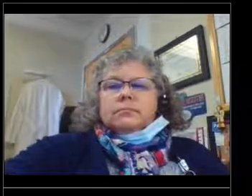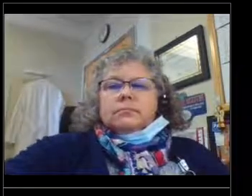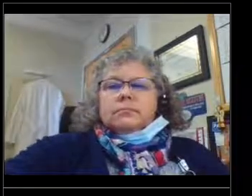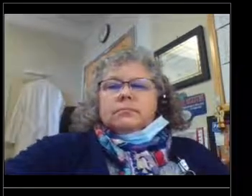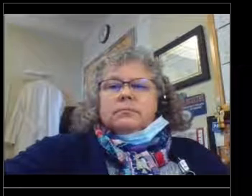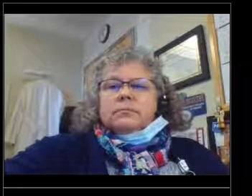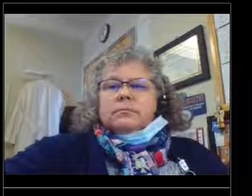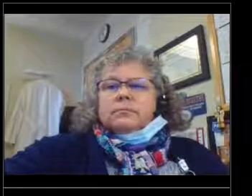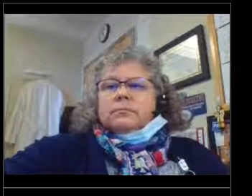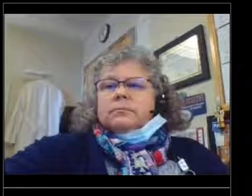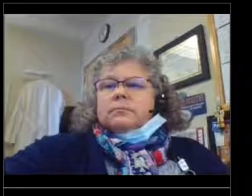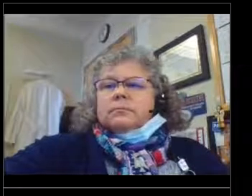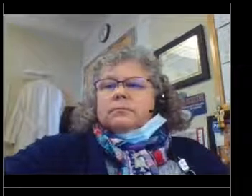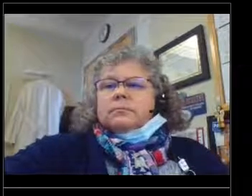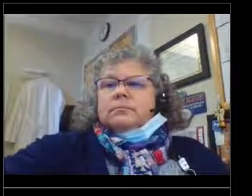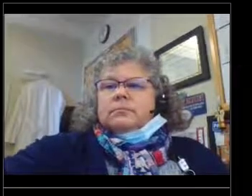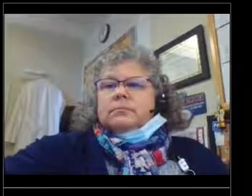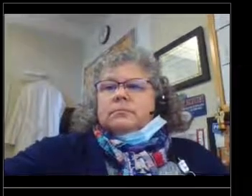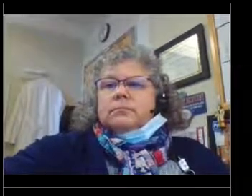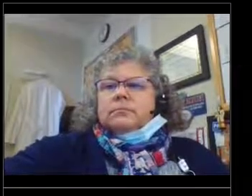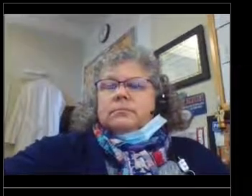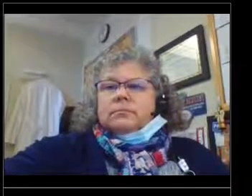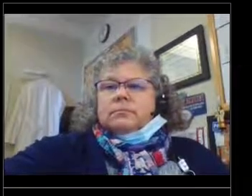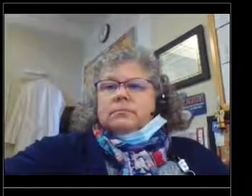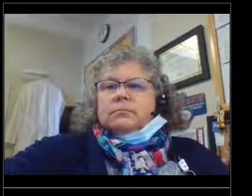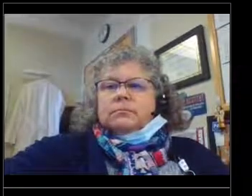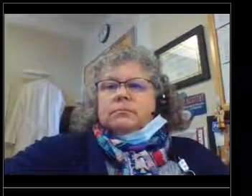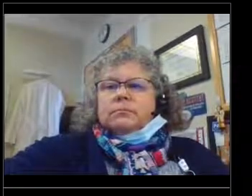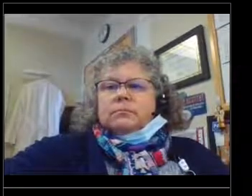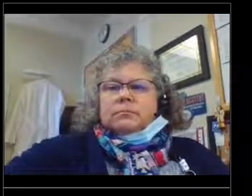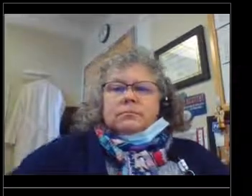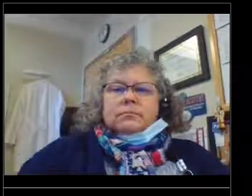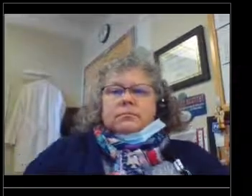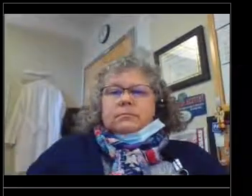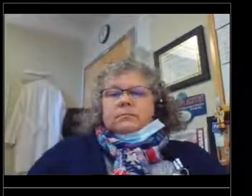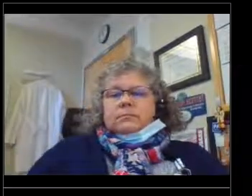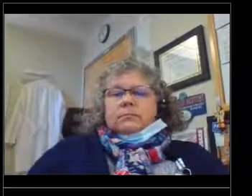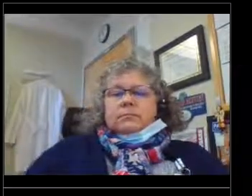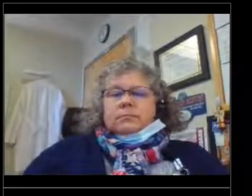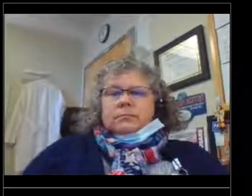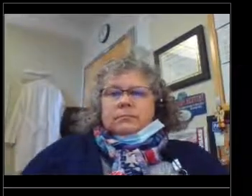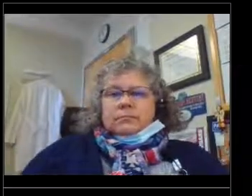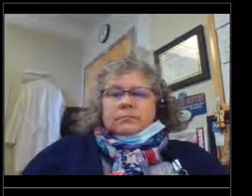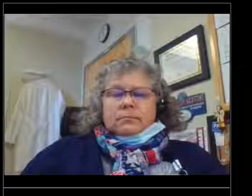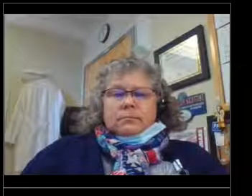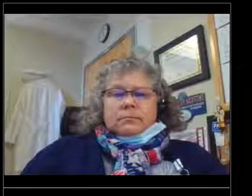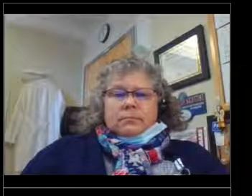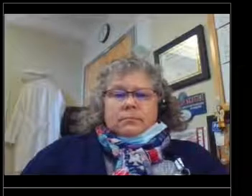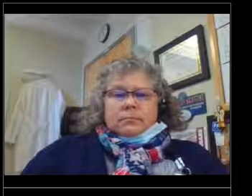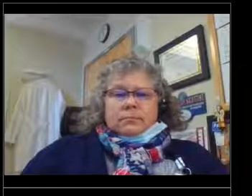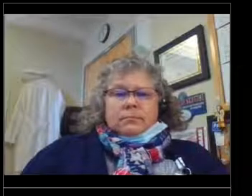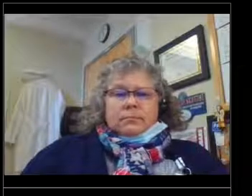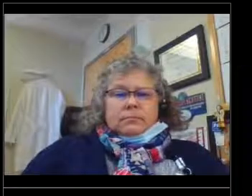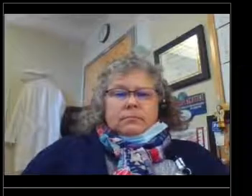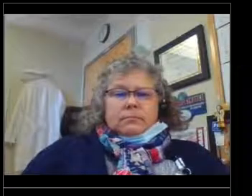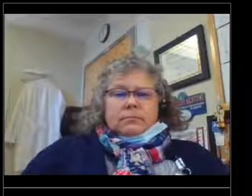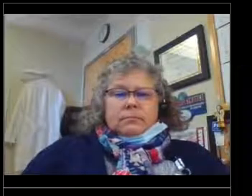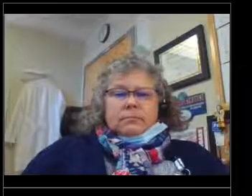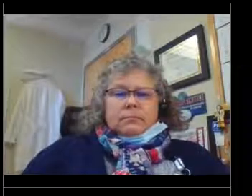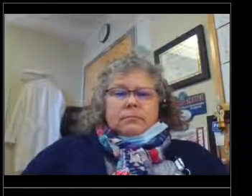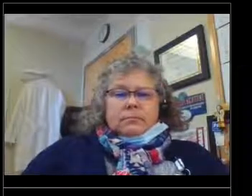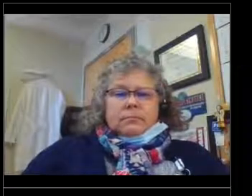those rules. And also, there's a kind of a red